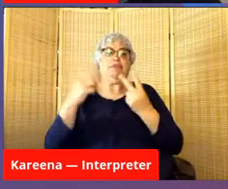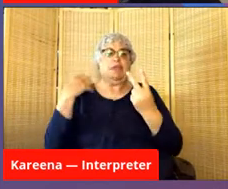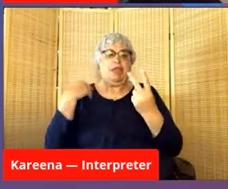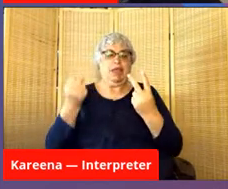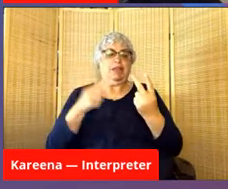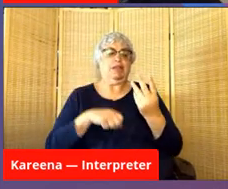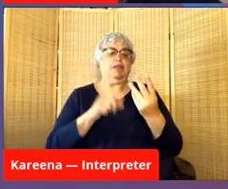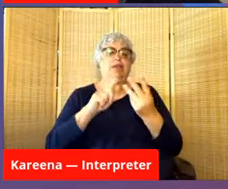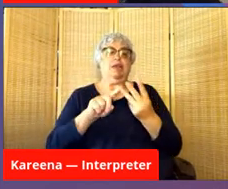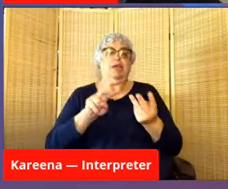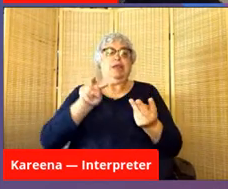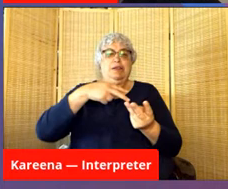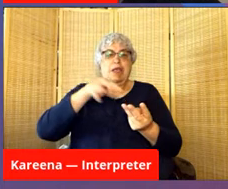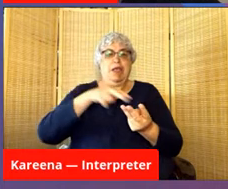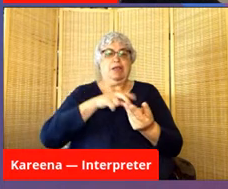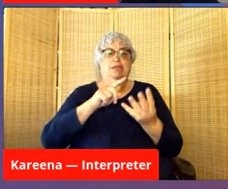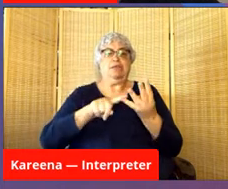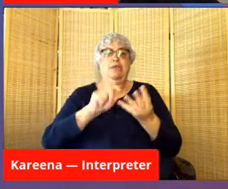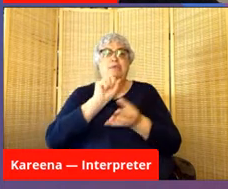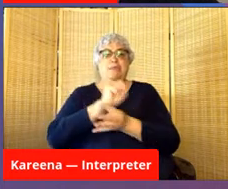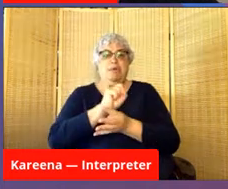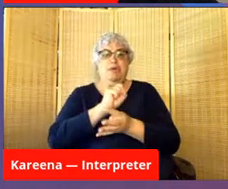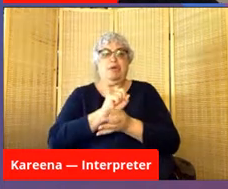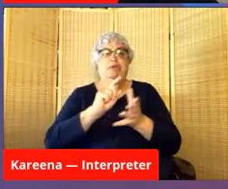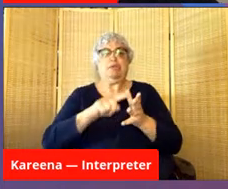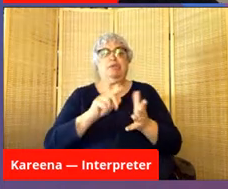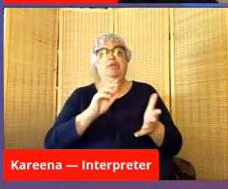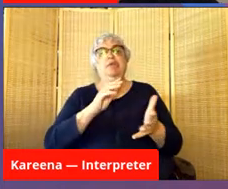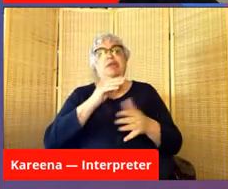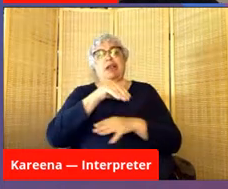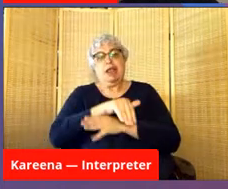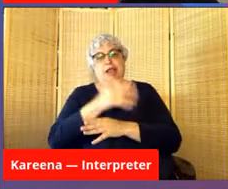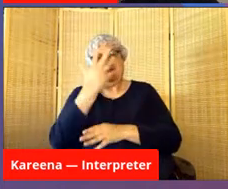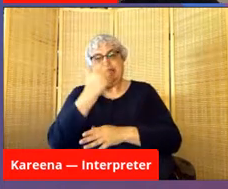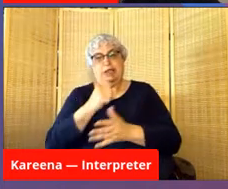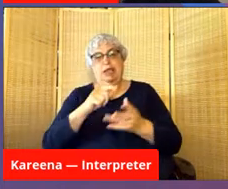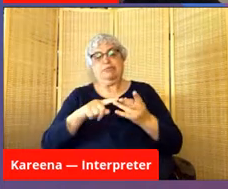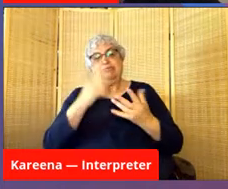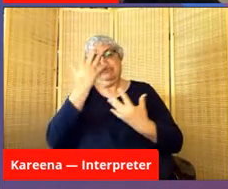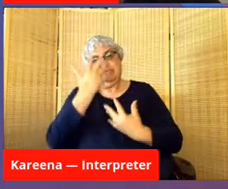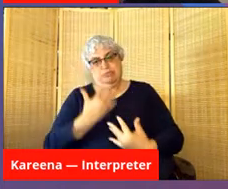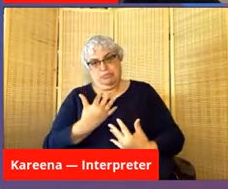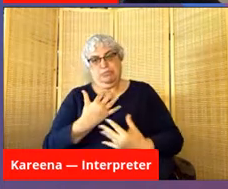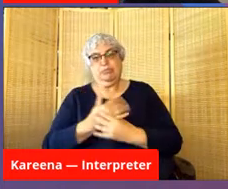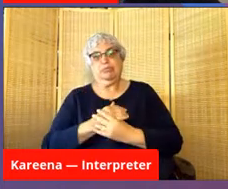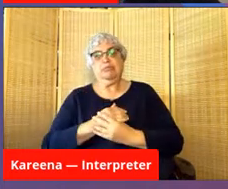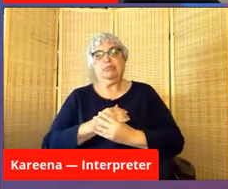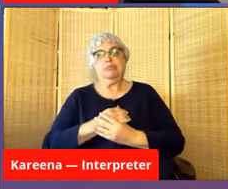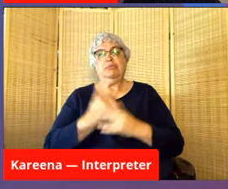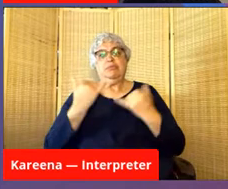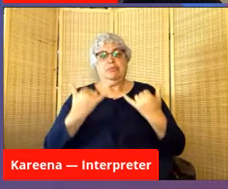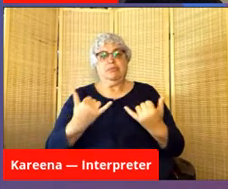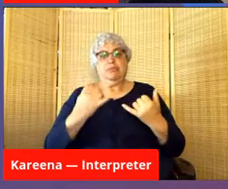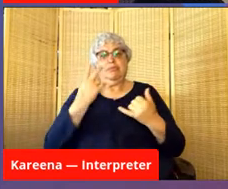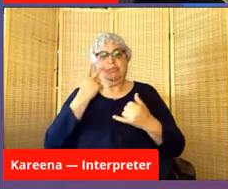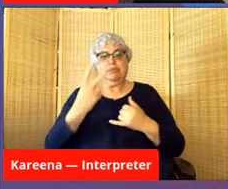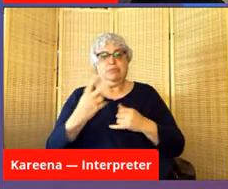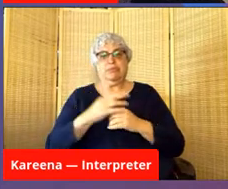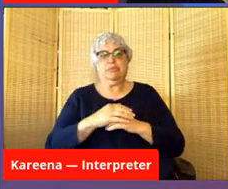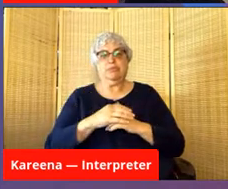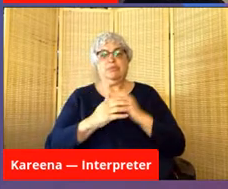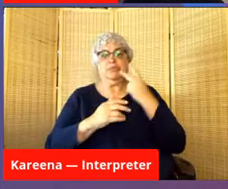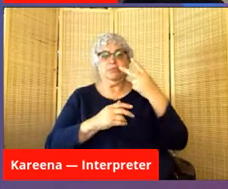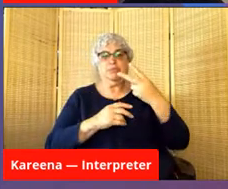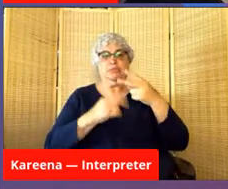songs, dance songs, work songs, lullabies, and songs of mourning. Let's put that to the test. I'm going to play